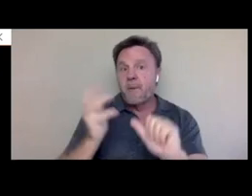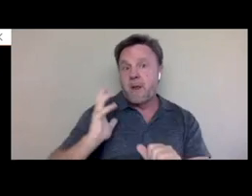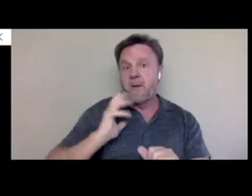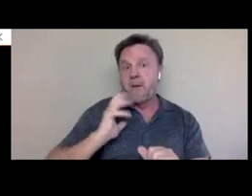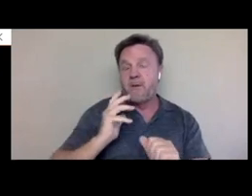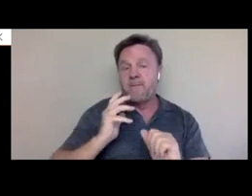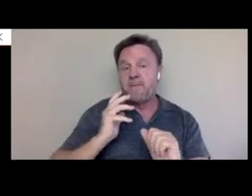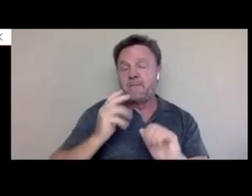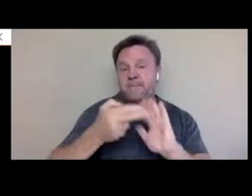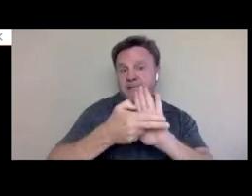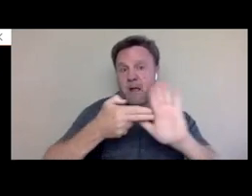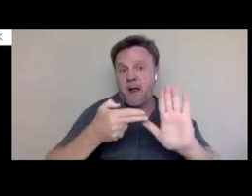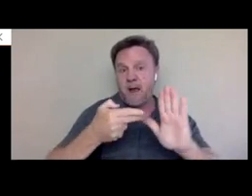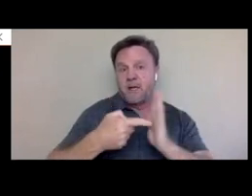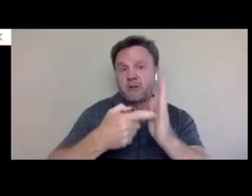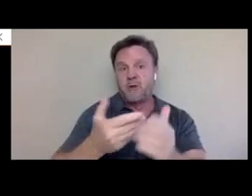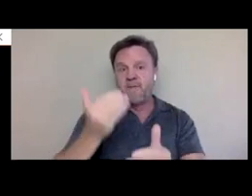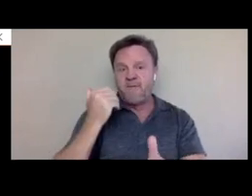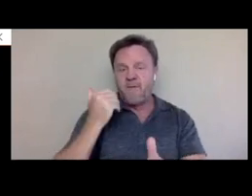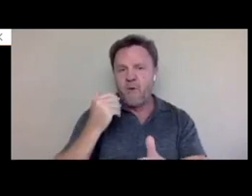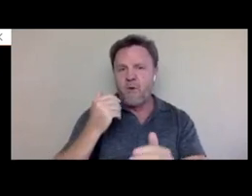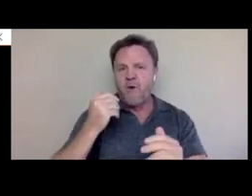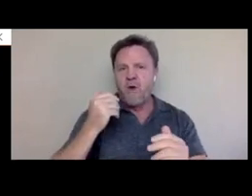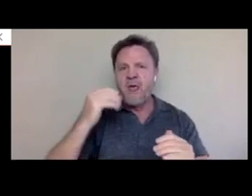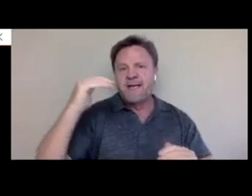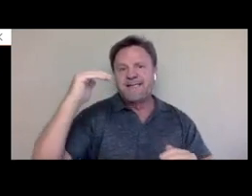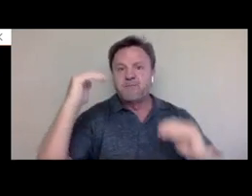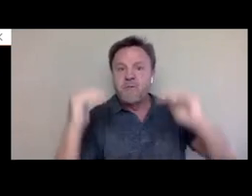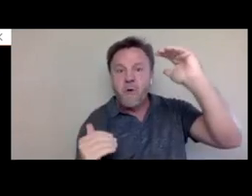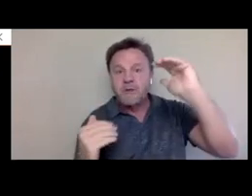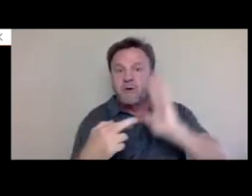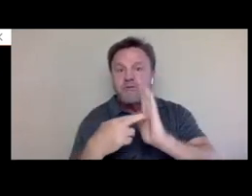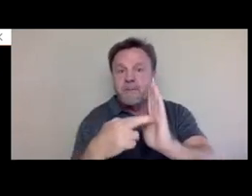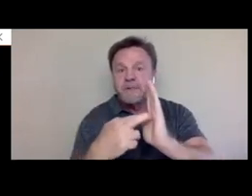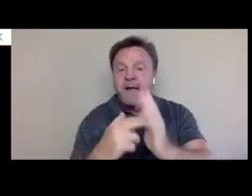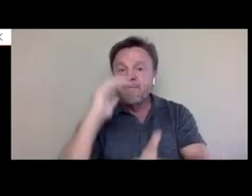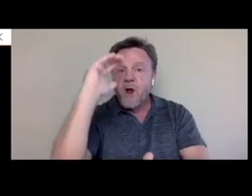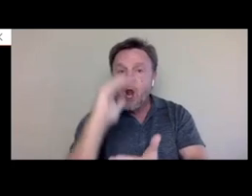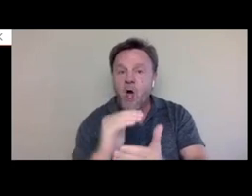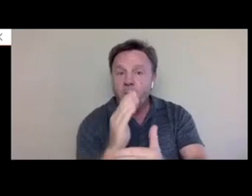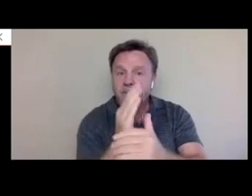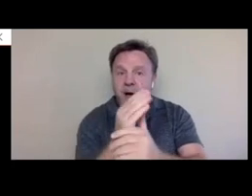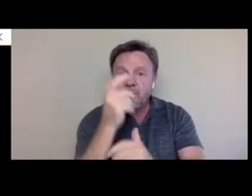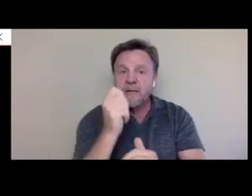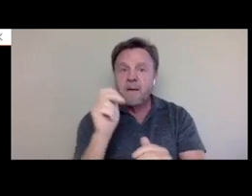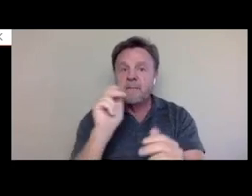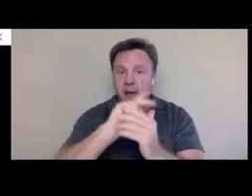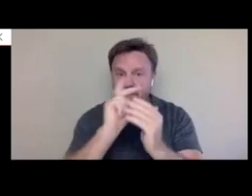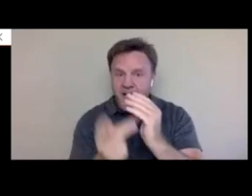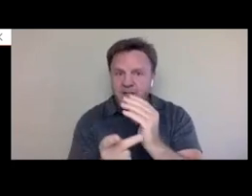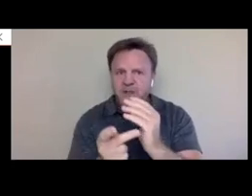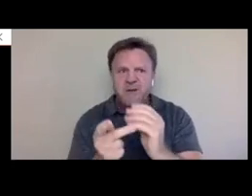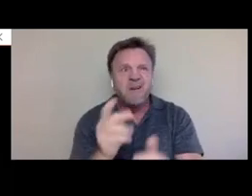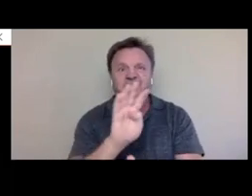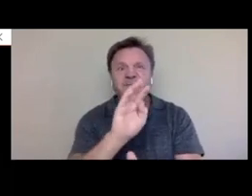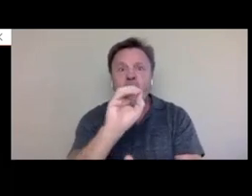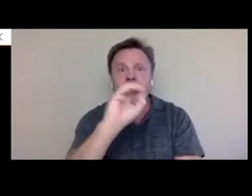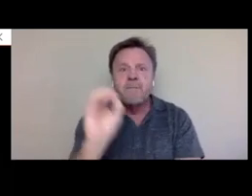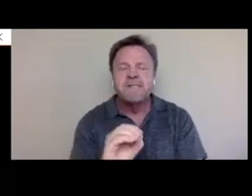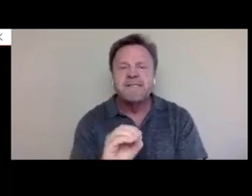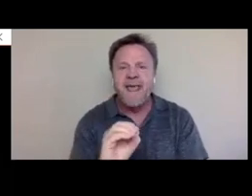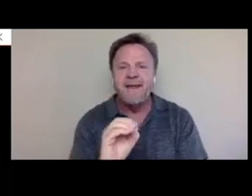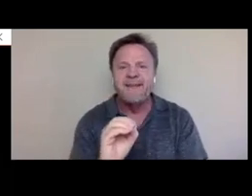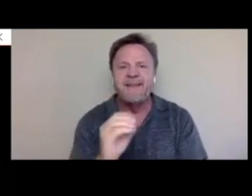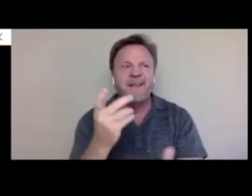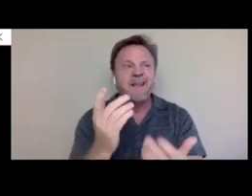slide, disproportionately represented in low and moderate income populations, some 40% in